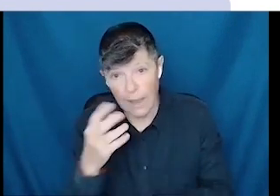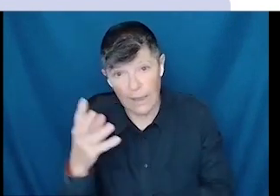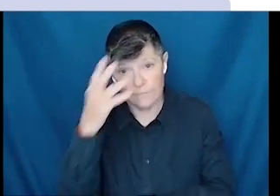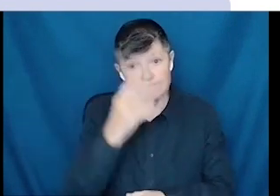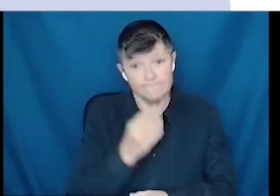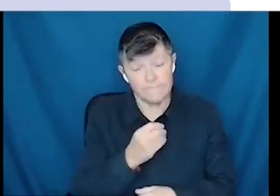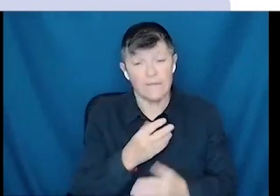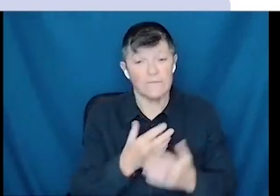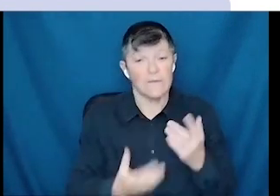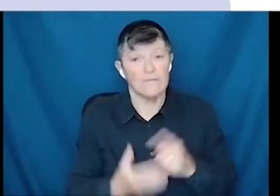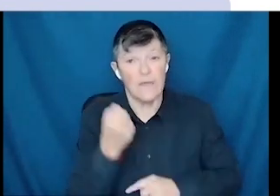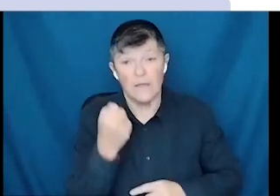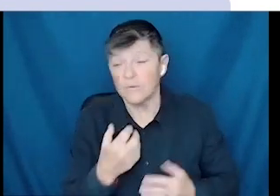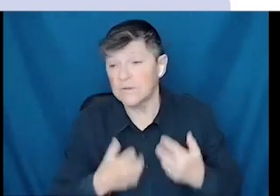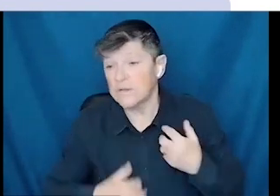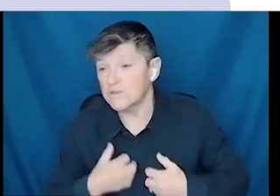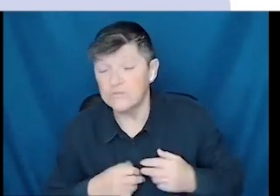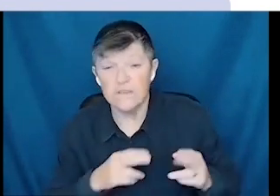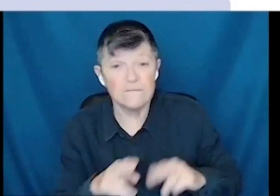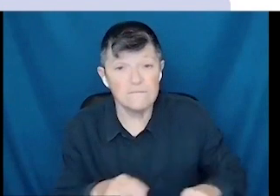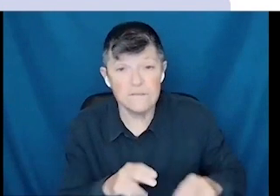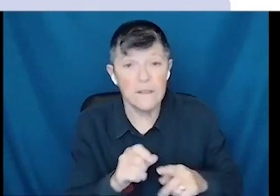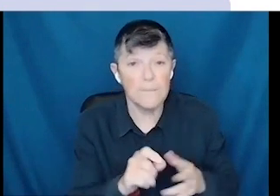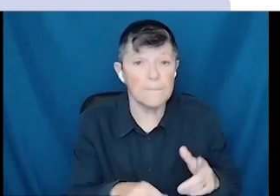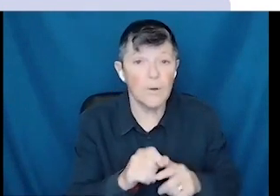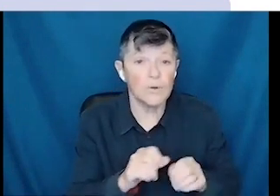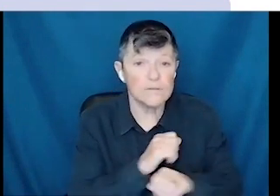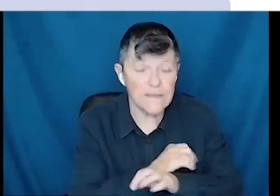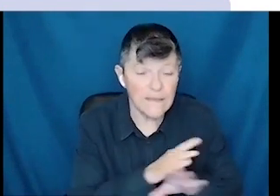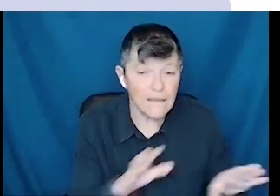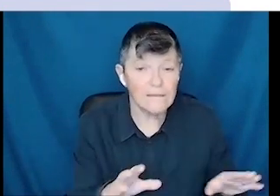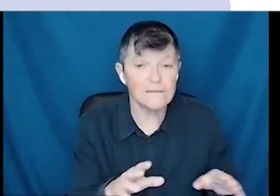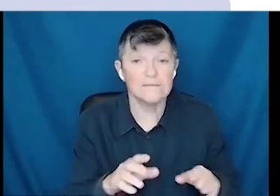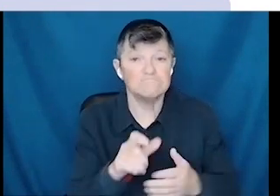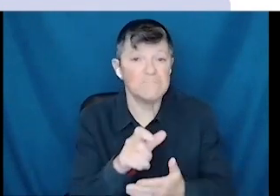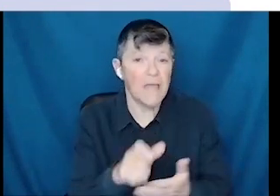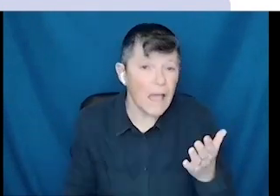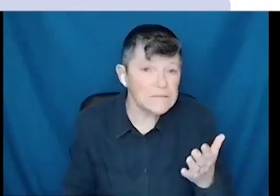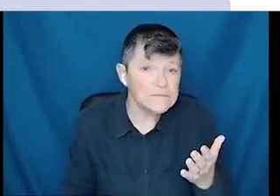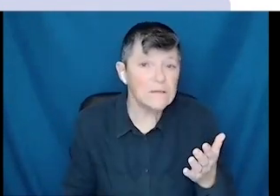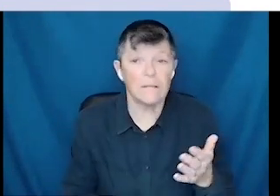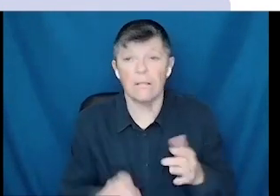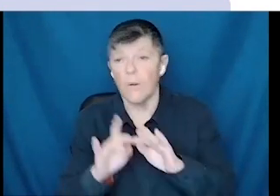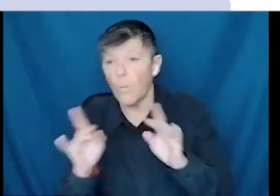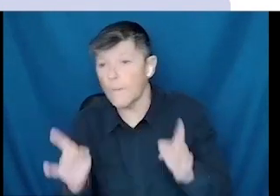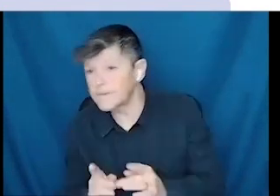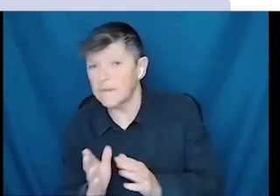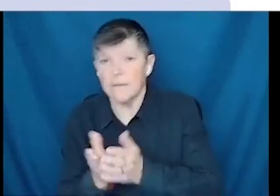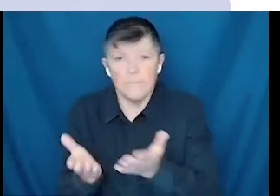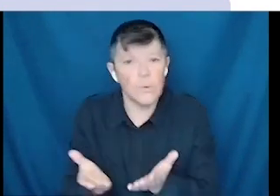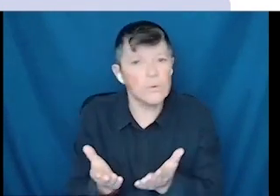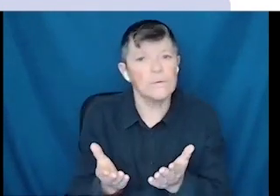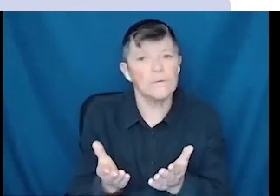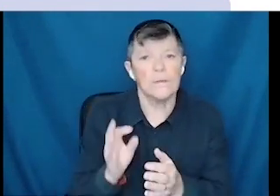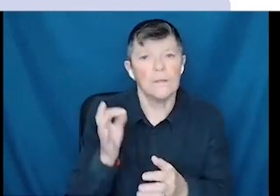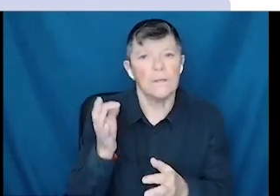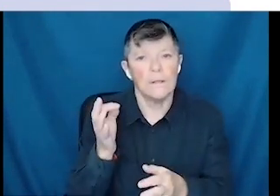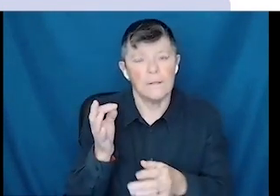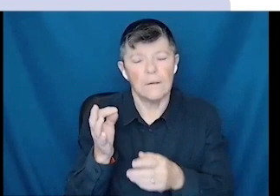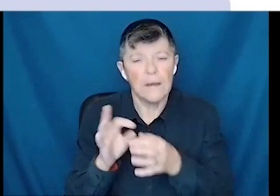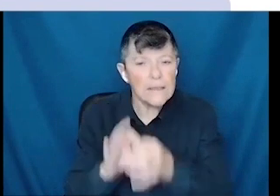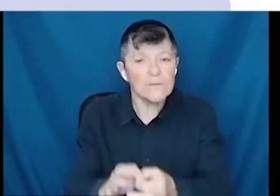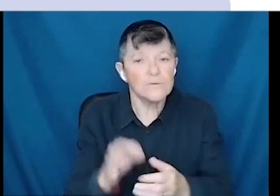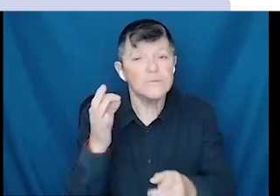an interesting video, podcast, article, website, book that with regards to a particular method that we should be